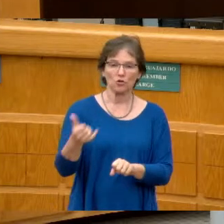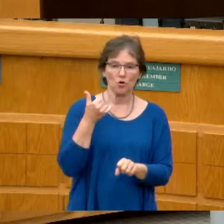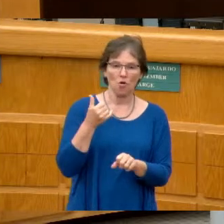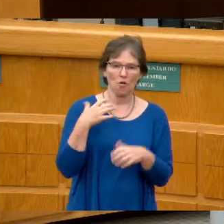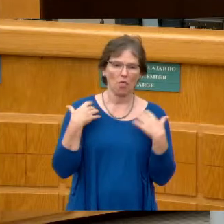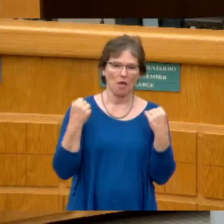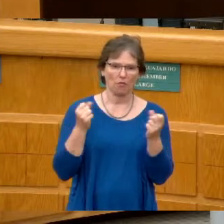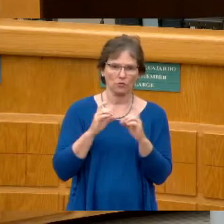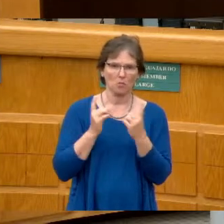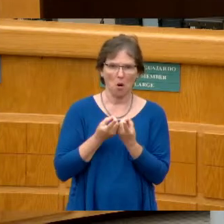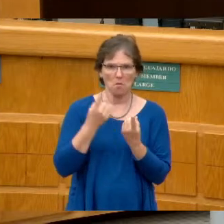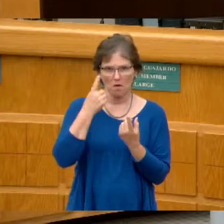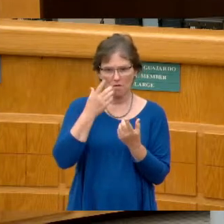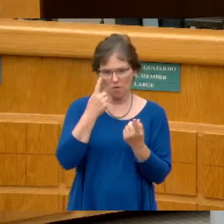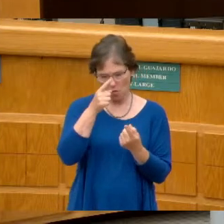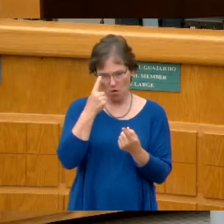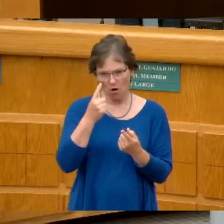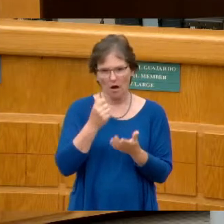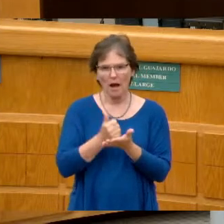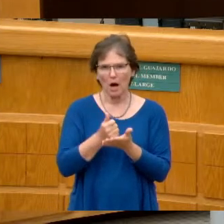on our website at